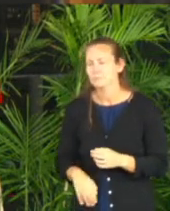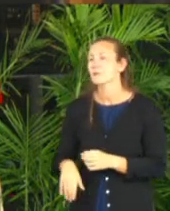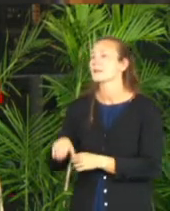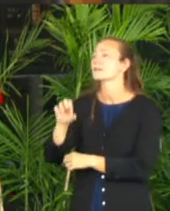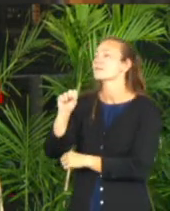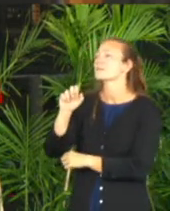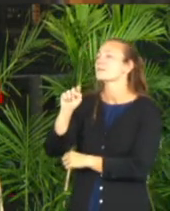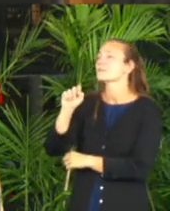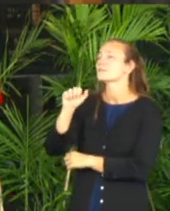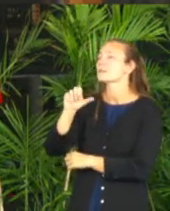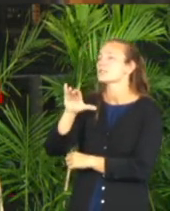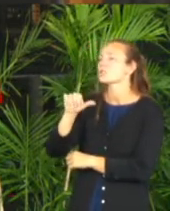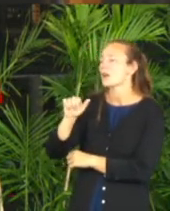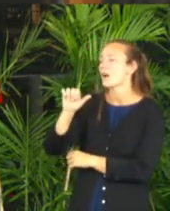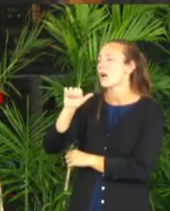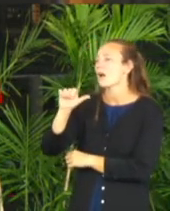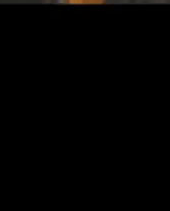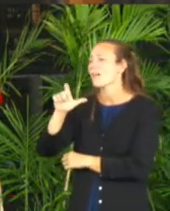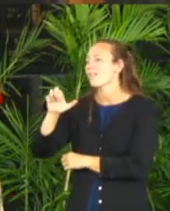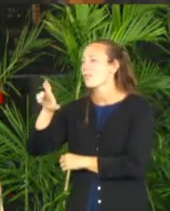Stacia Allers.